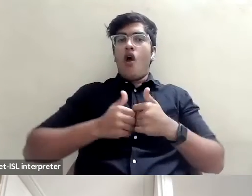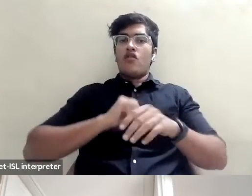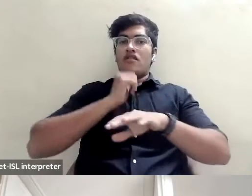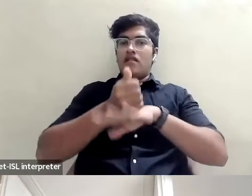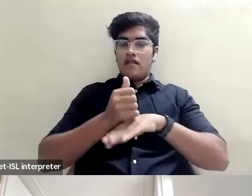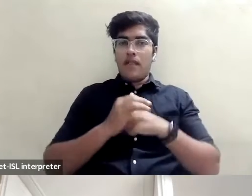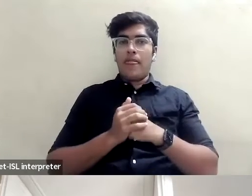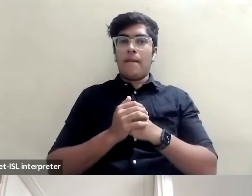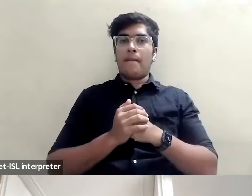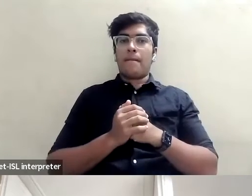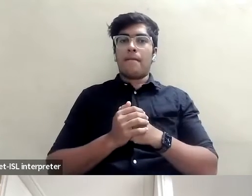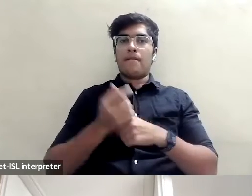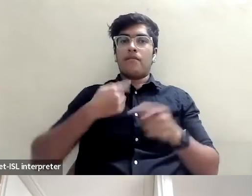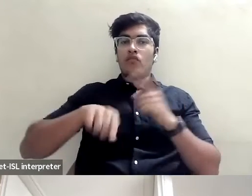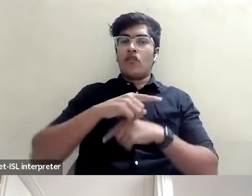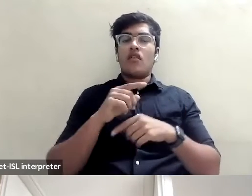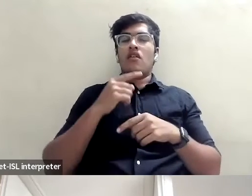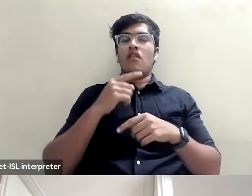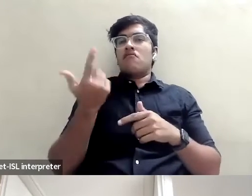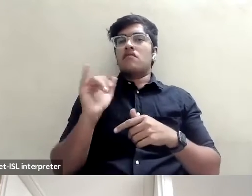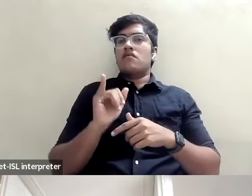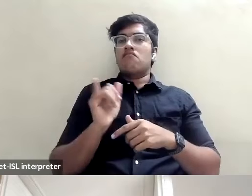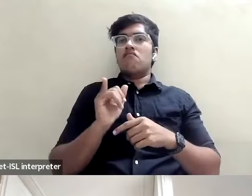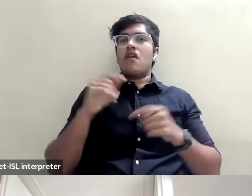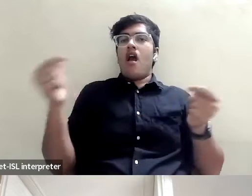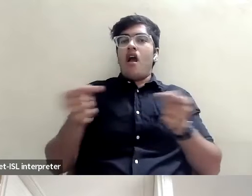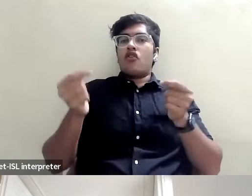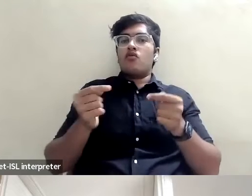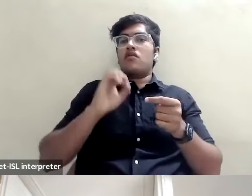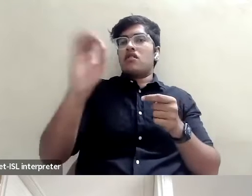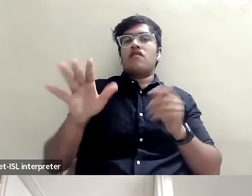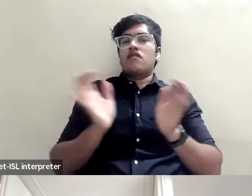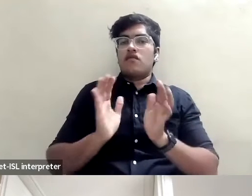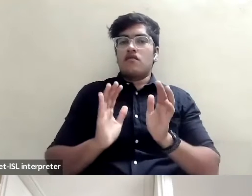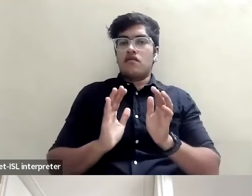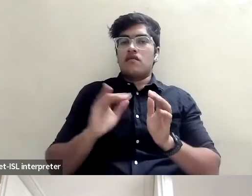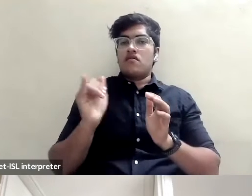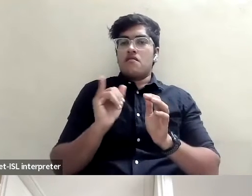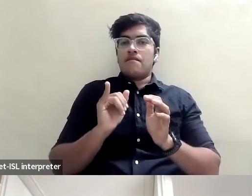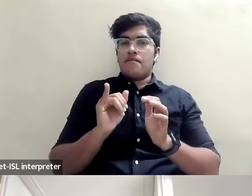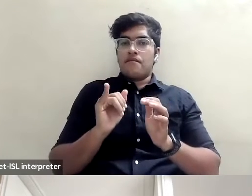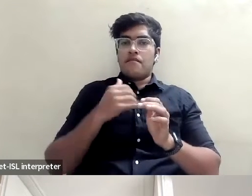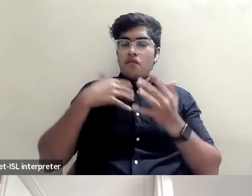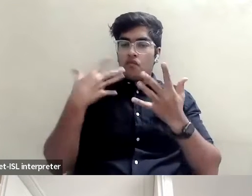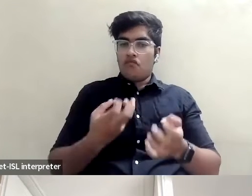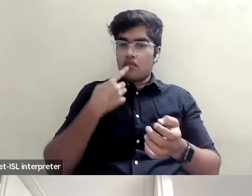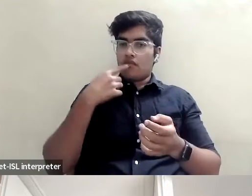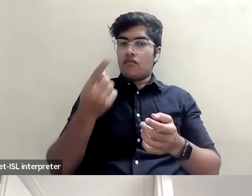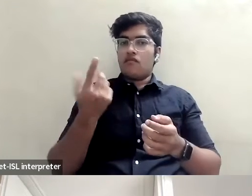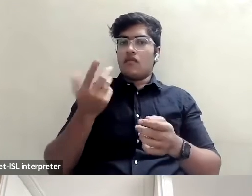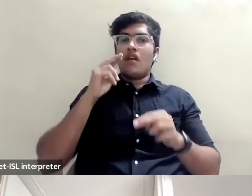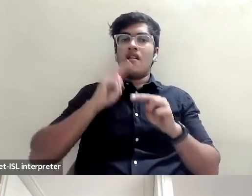then let innovation be a argument that can sort of excuse every way, like every kind of